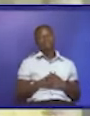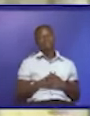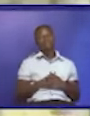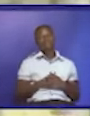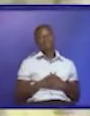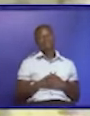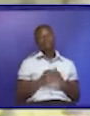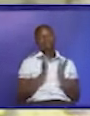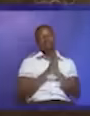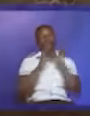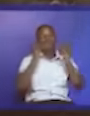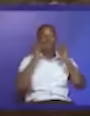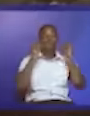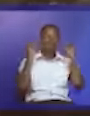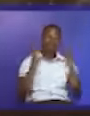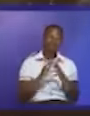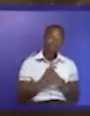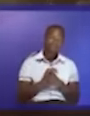Hallelujah.